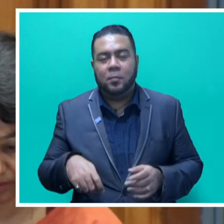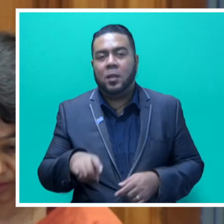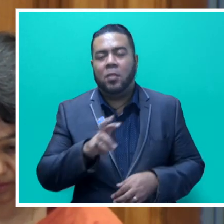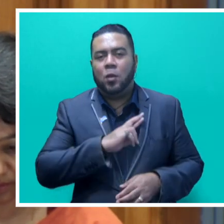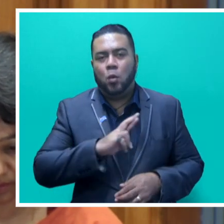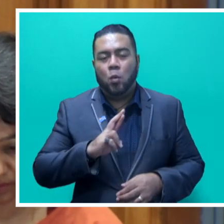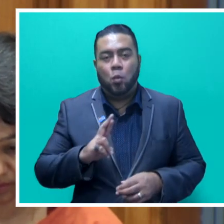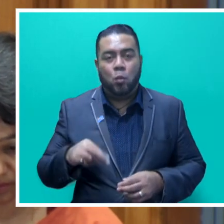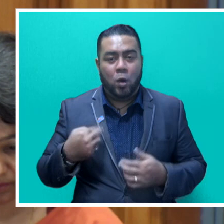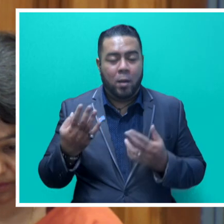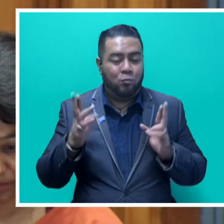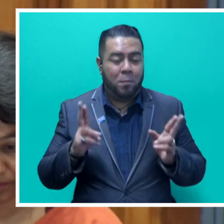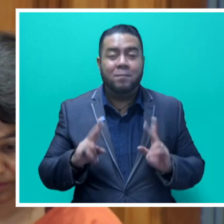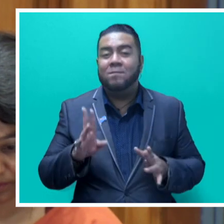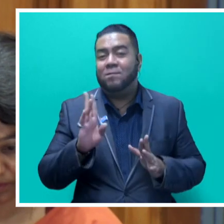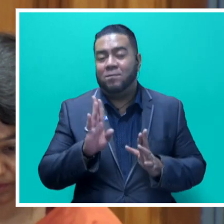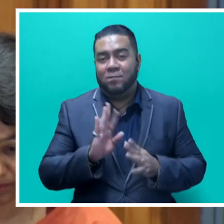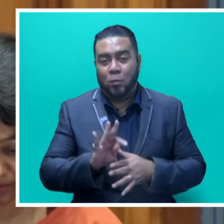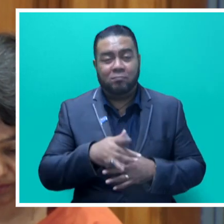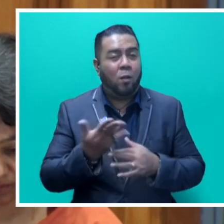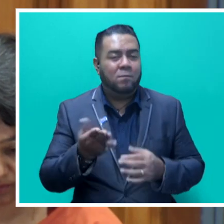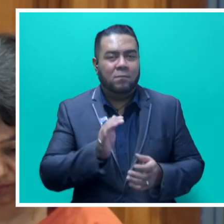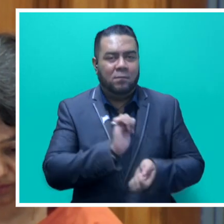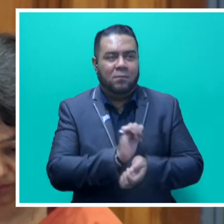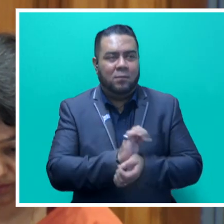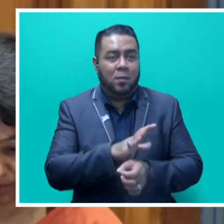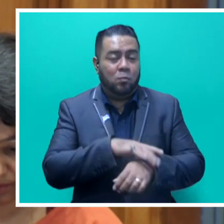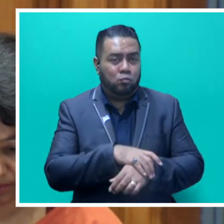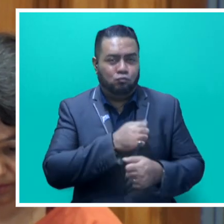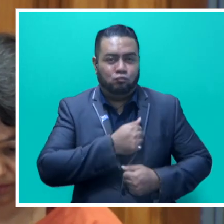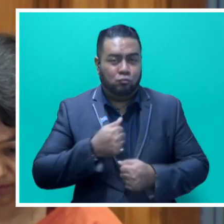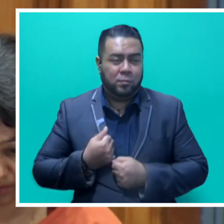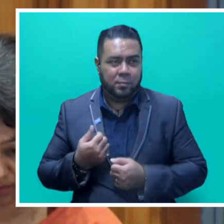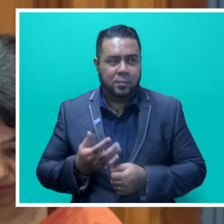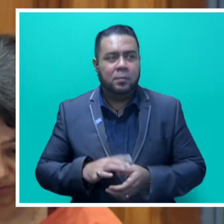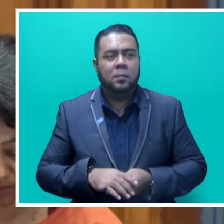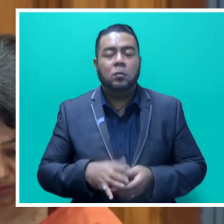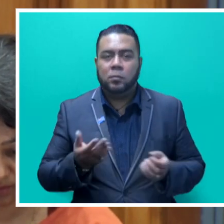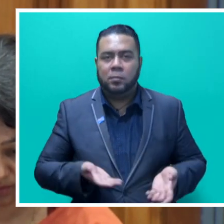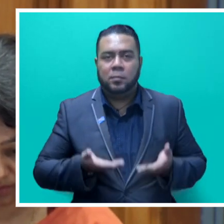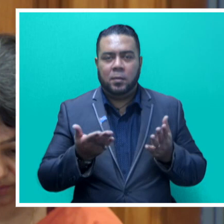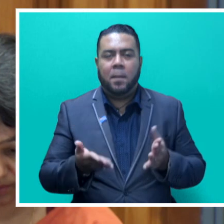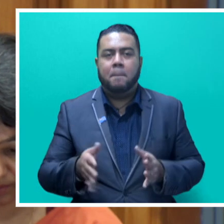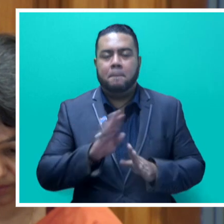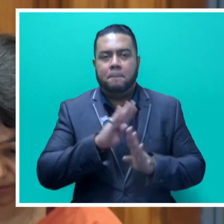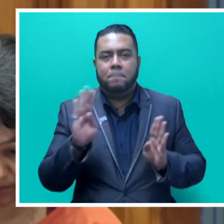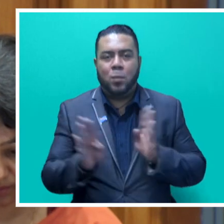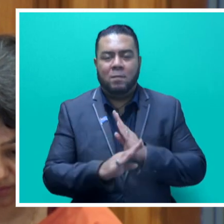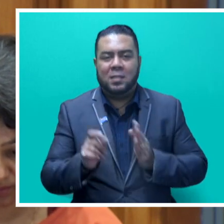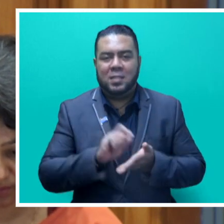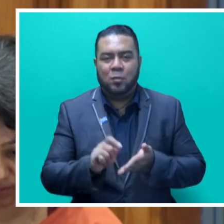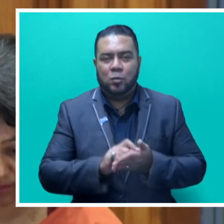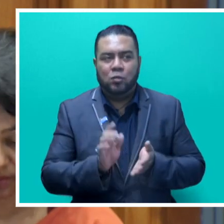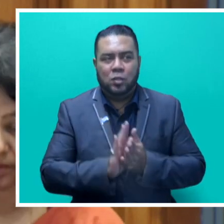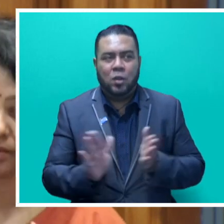of the Republic of Fiji Military Forces into the reserve of officers, when I was offered the position of private secretary in the